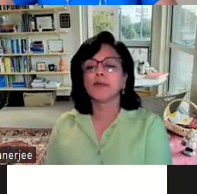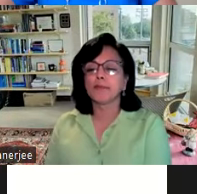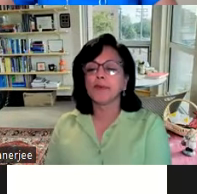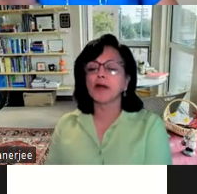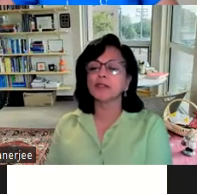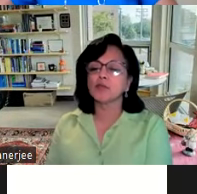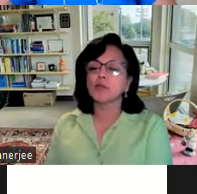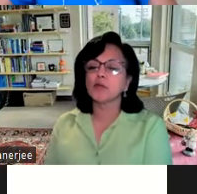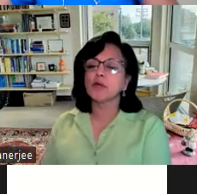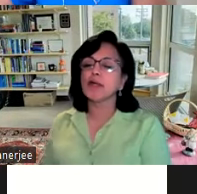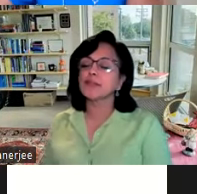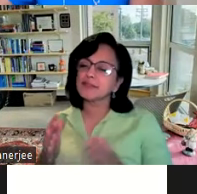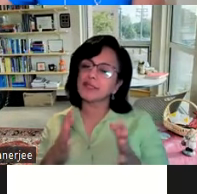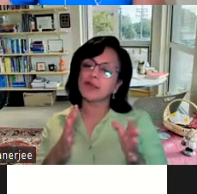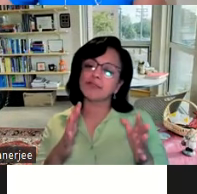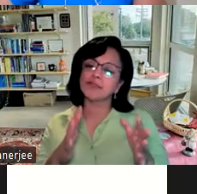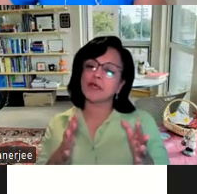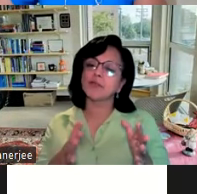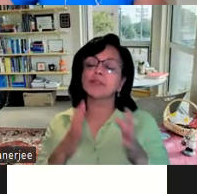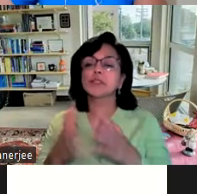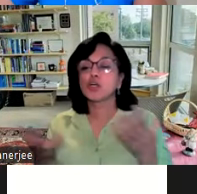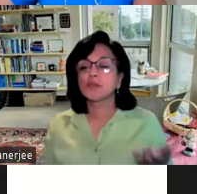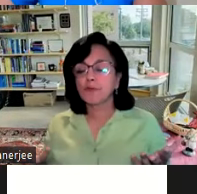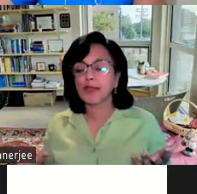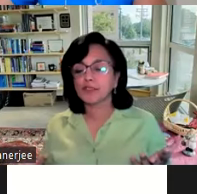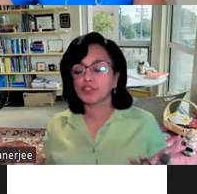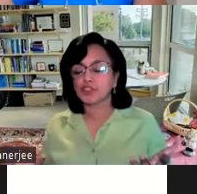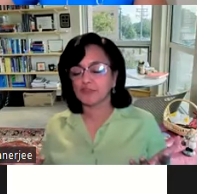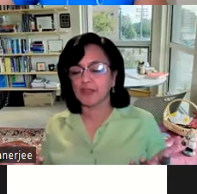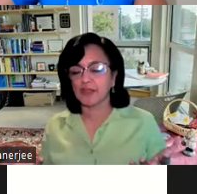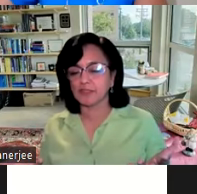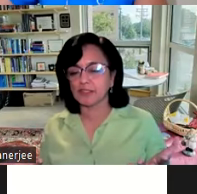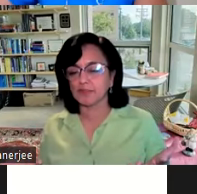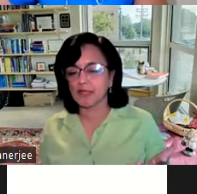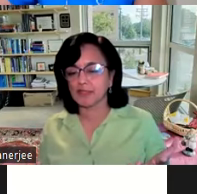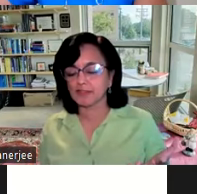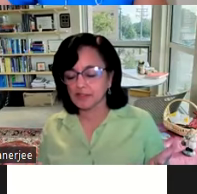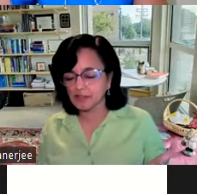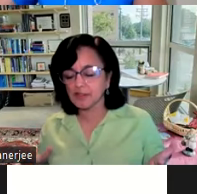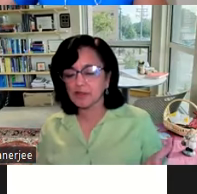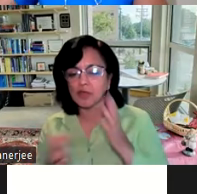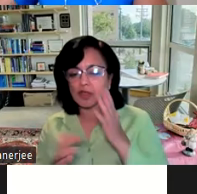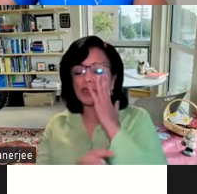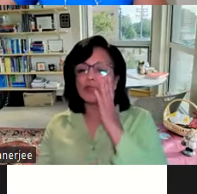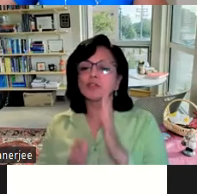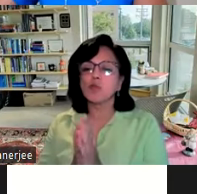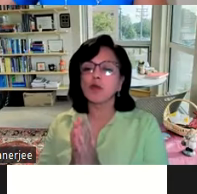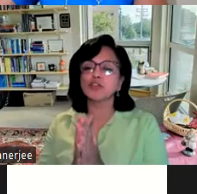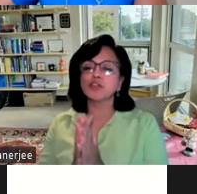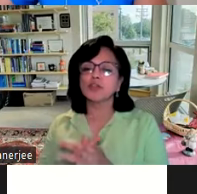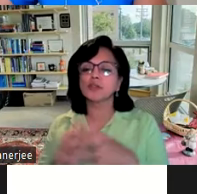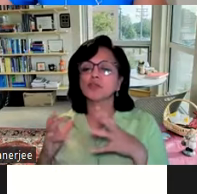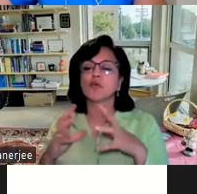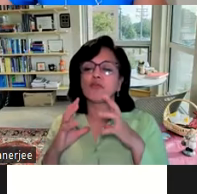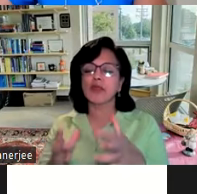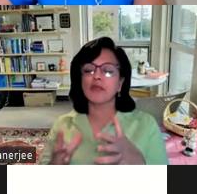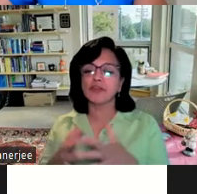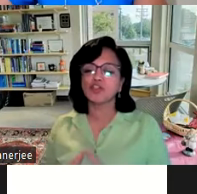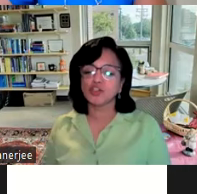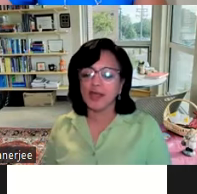communities, but at the same time, it's a good practice to develop these plans. Okay, so